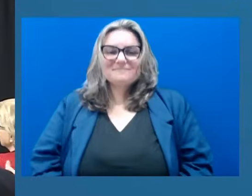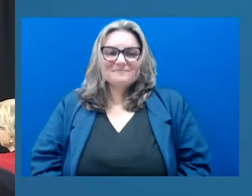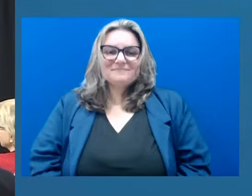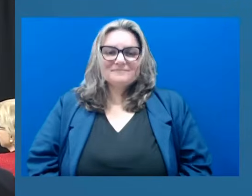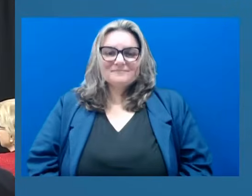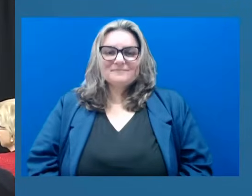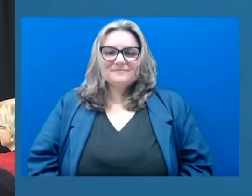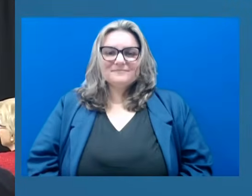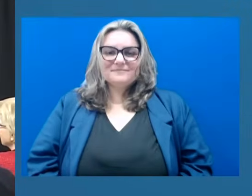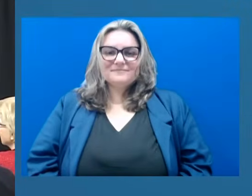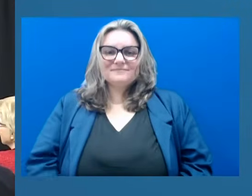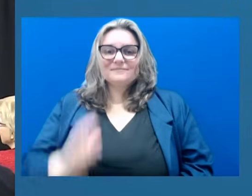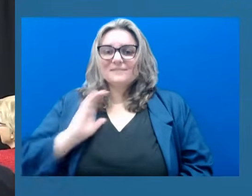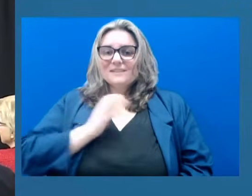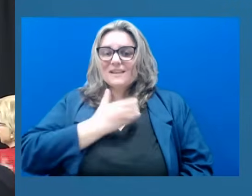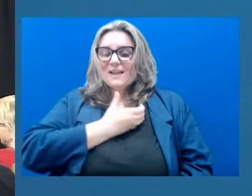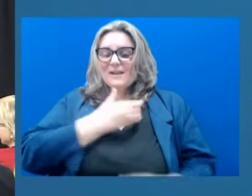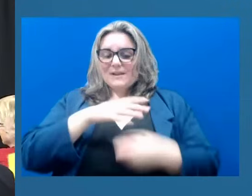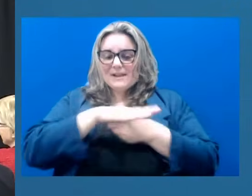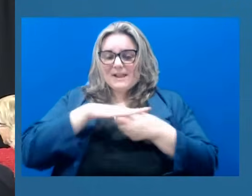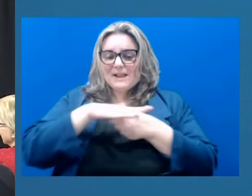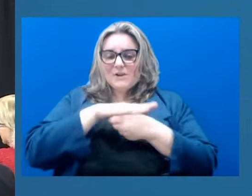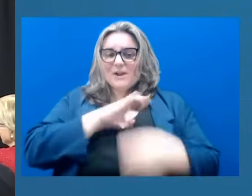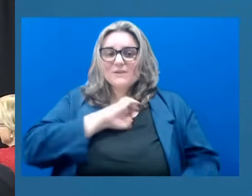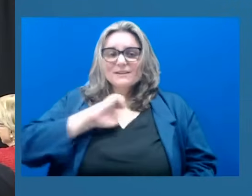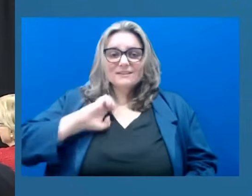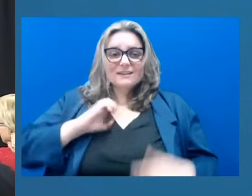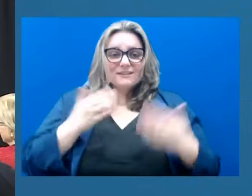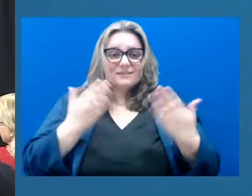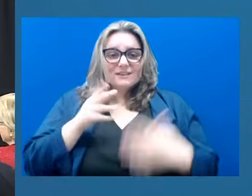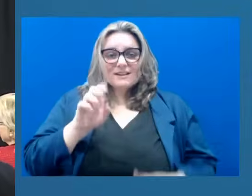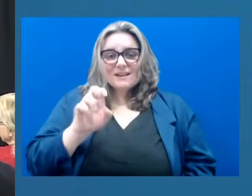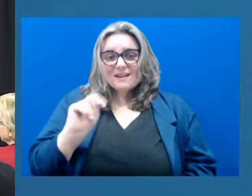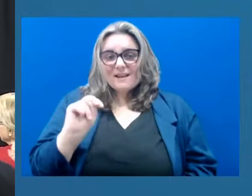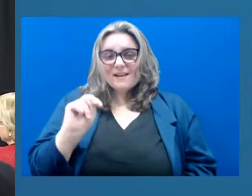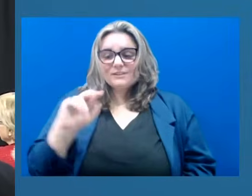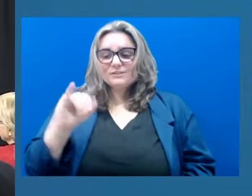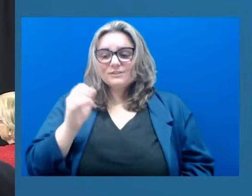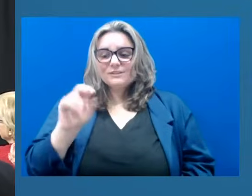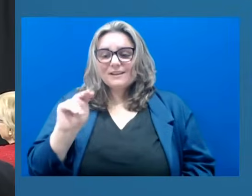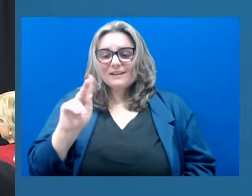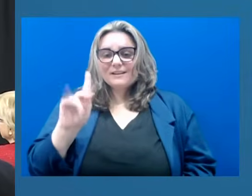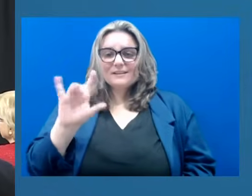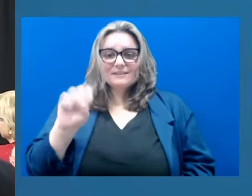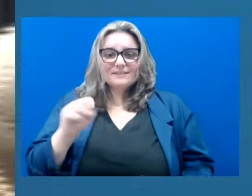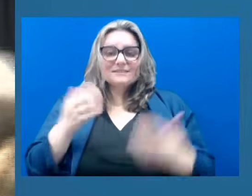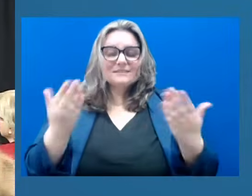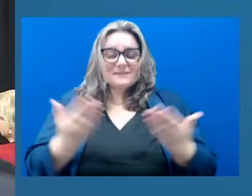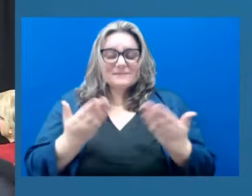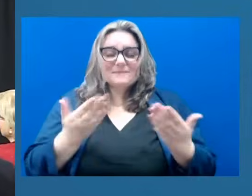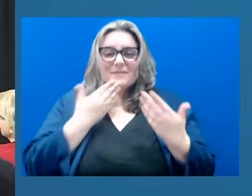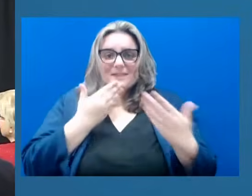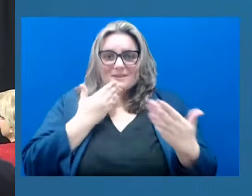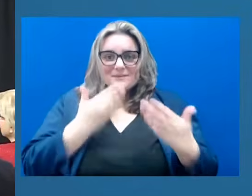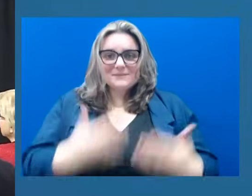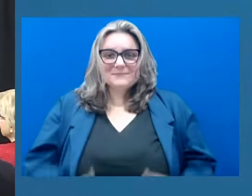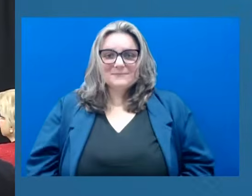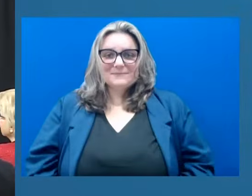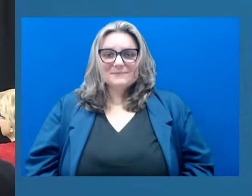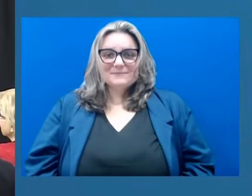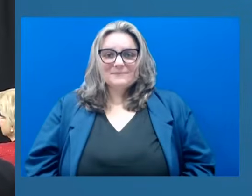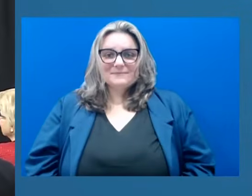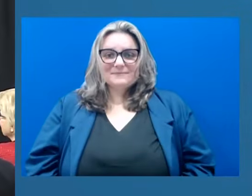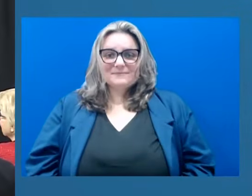And our county executive is here, Ken Jenkins. Thank you, thank you, thank you. And my partners